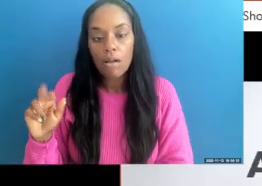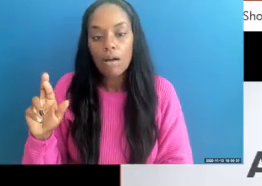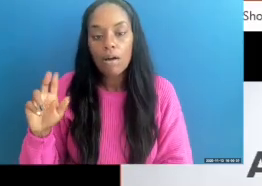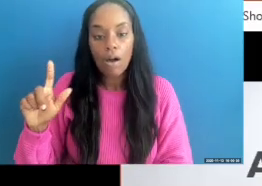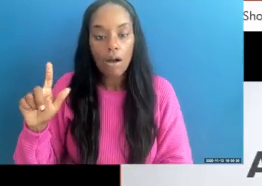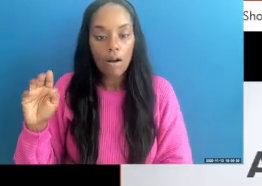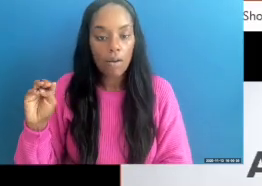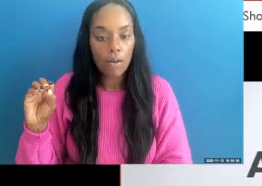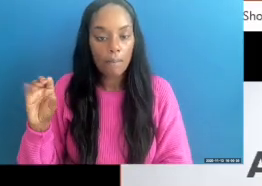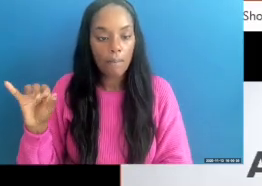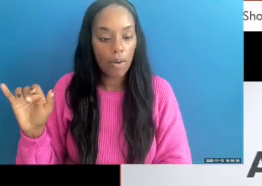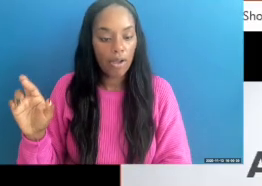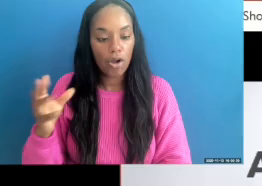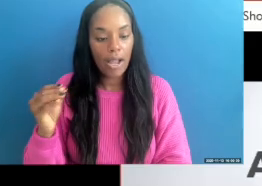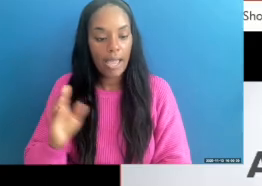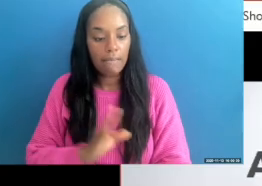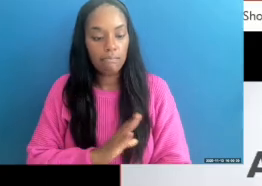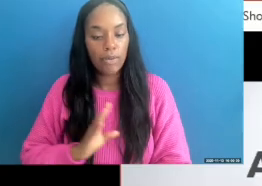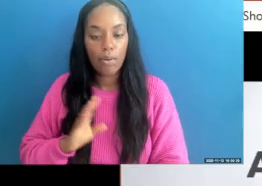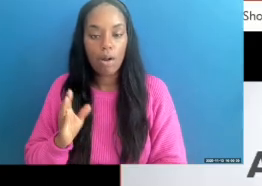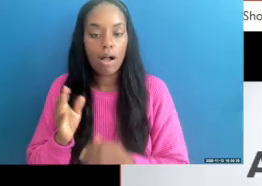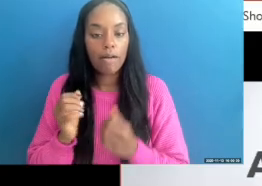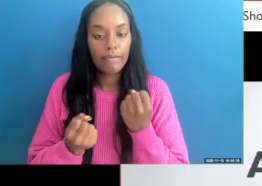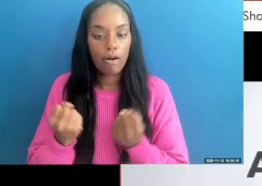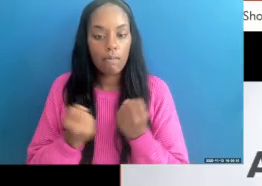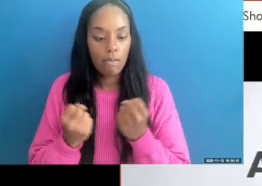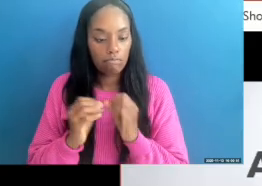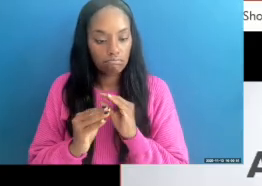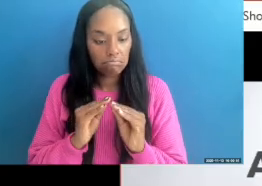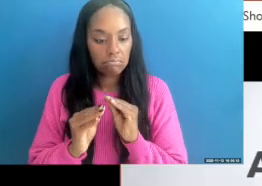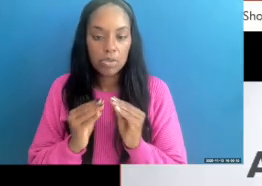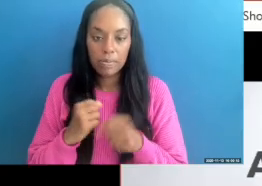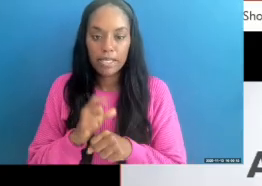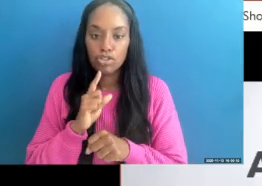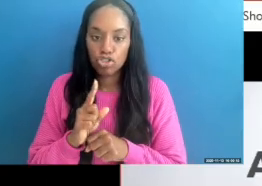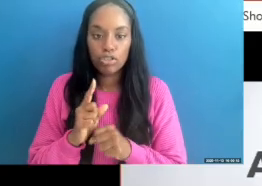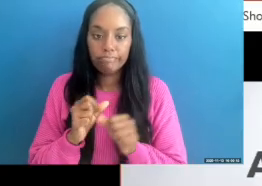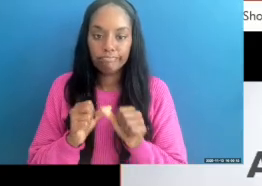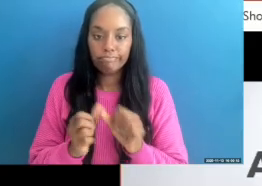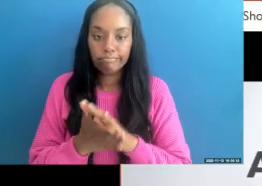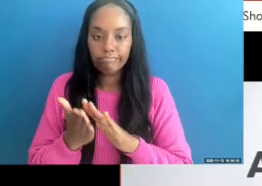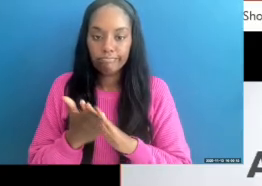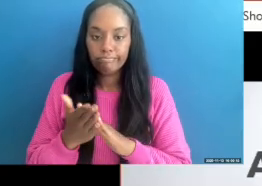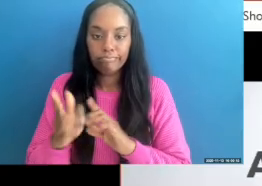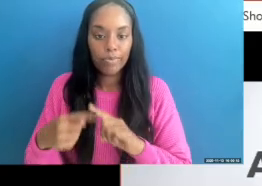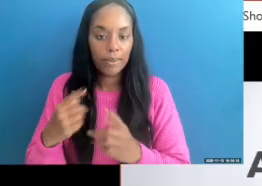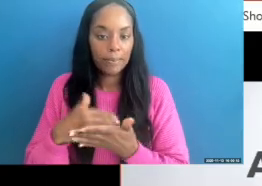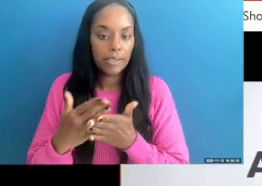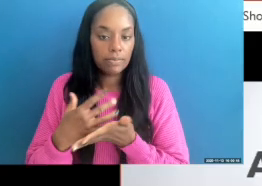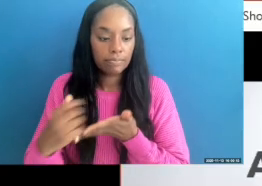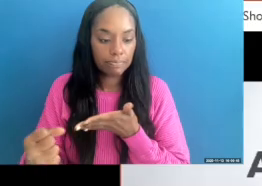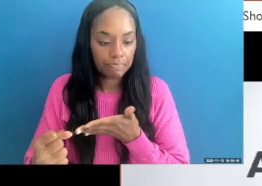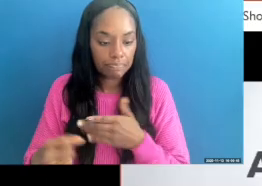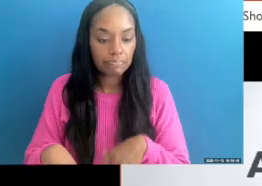Bureau of Automotive Repair to keep things running when there isn't enough in the budget. For